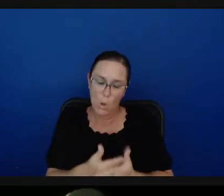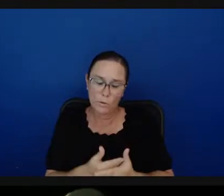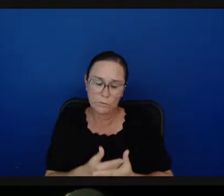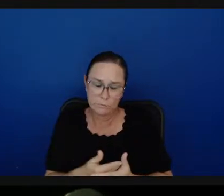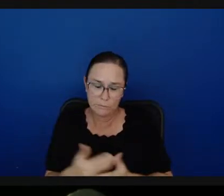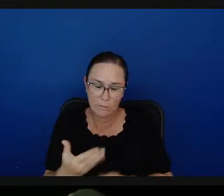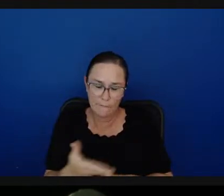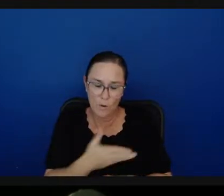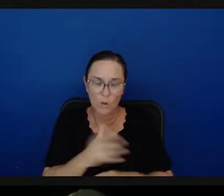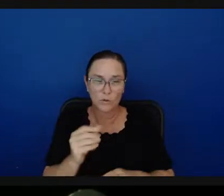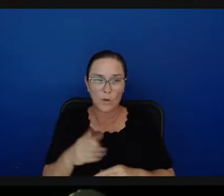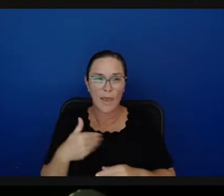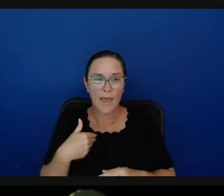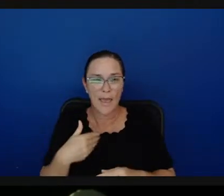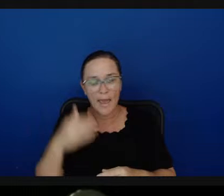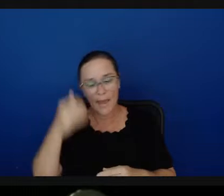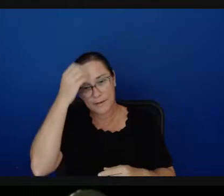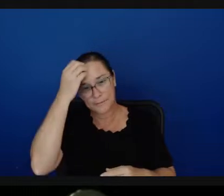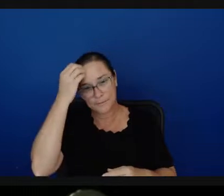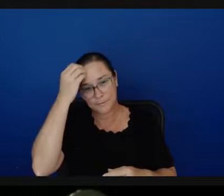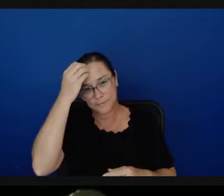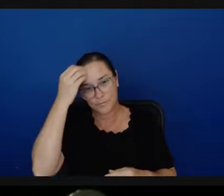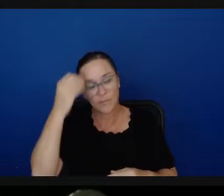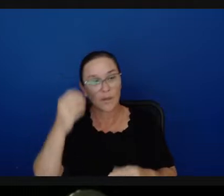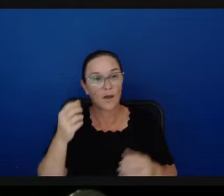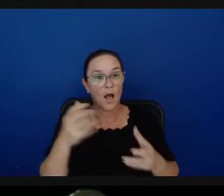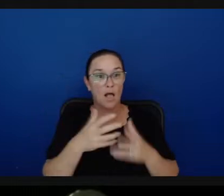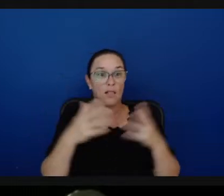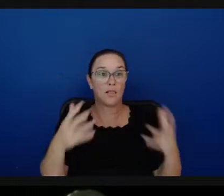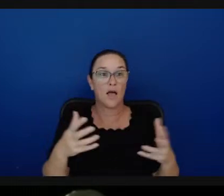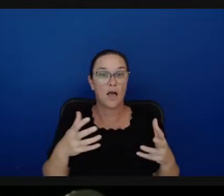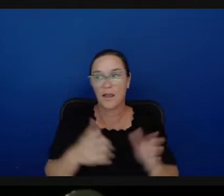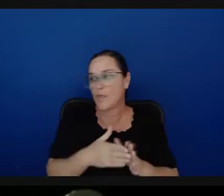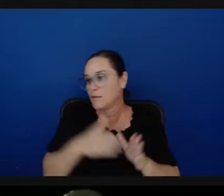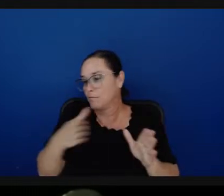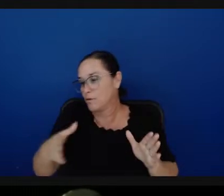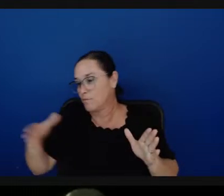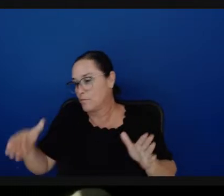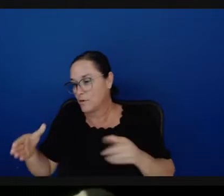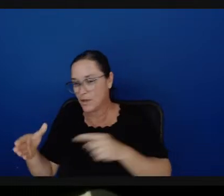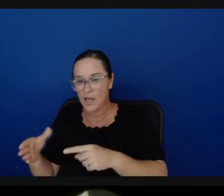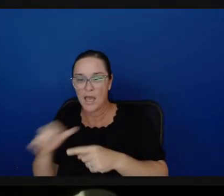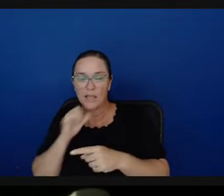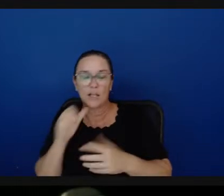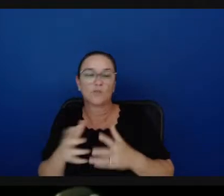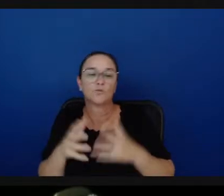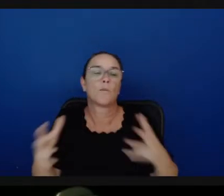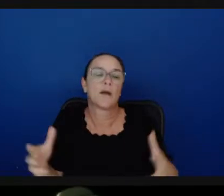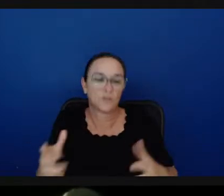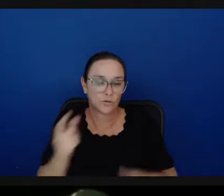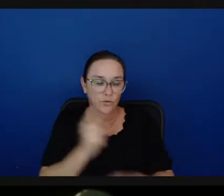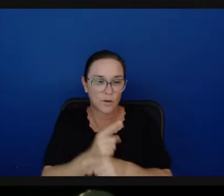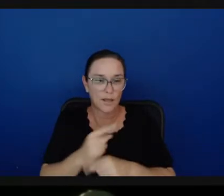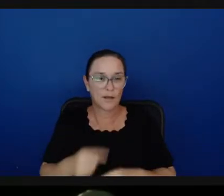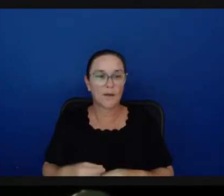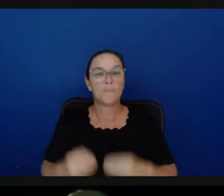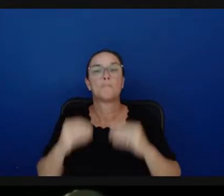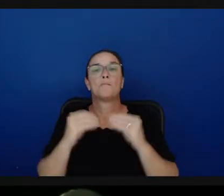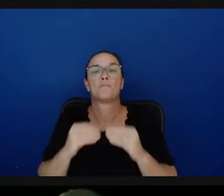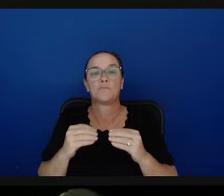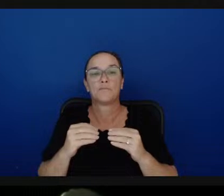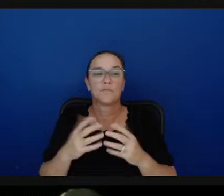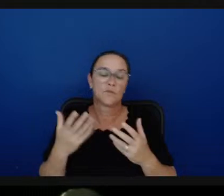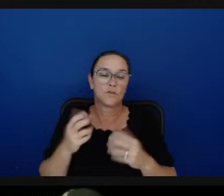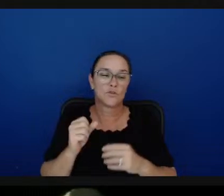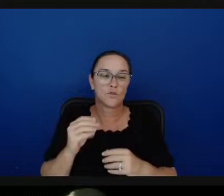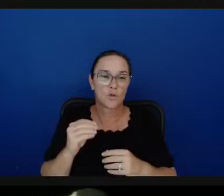you know, maybe a few streets down from you, they were not getting as much tephra. We know they were. And more Pele's some, hair. right? But more Pele's hair and, you know, so on and so